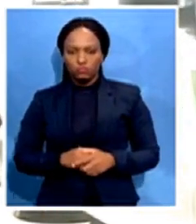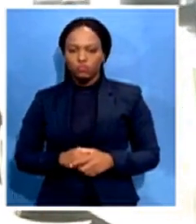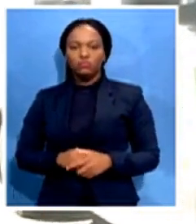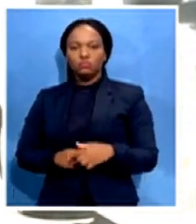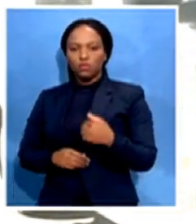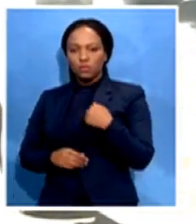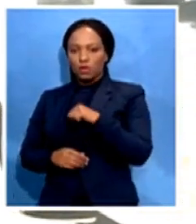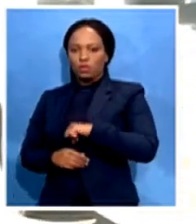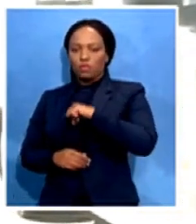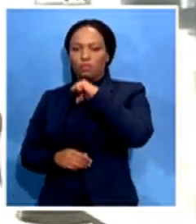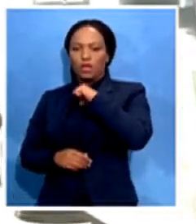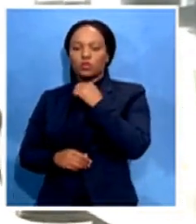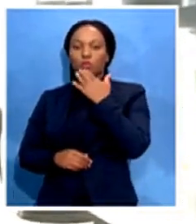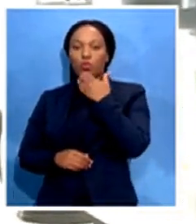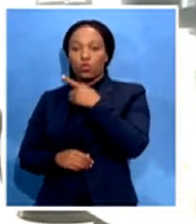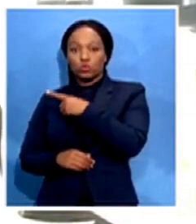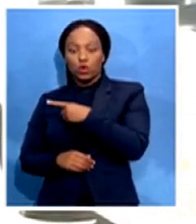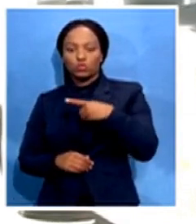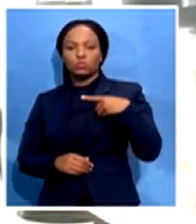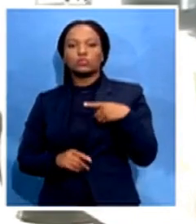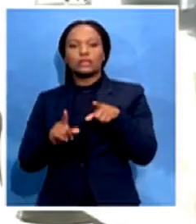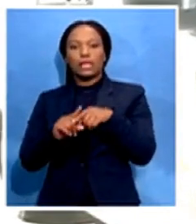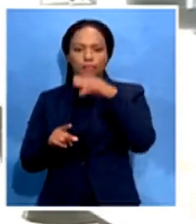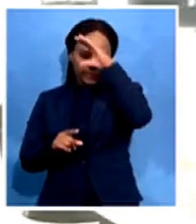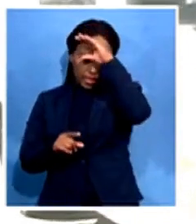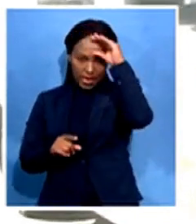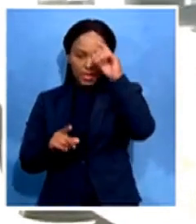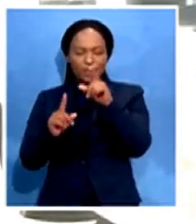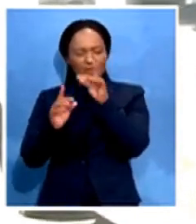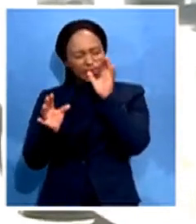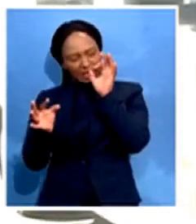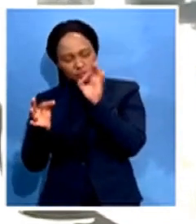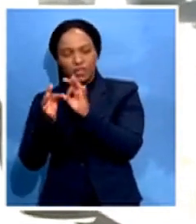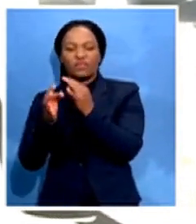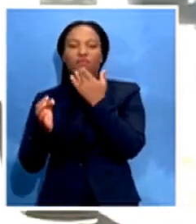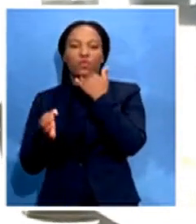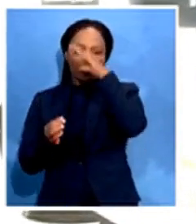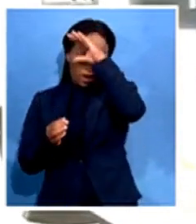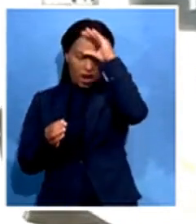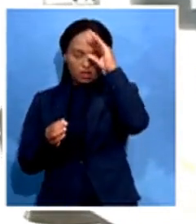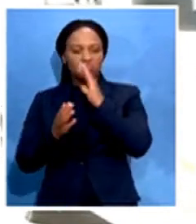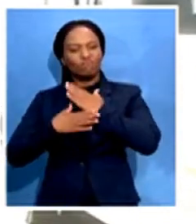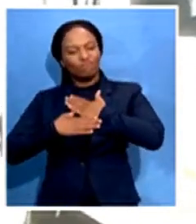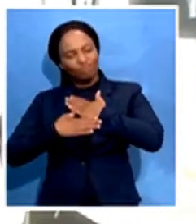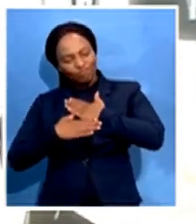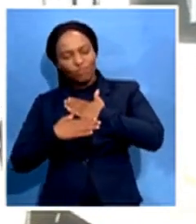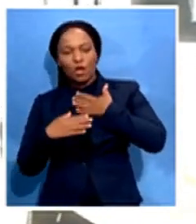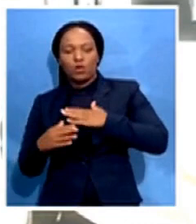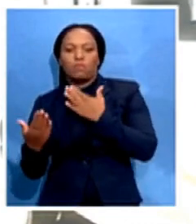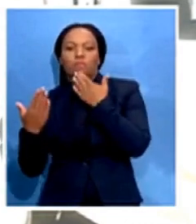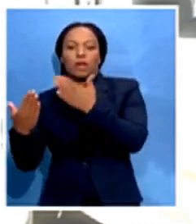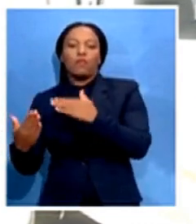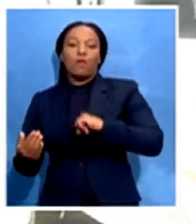well, but specifically the nurses, because they're with the patients 24/7 and they have done a sterling job. They really have